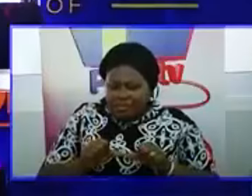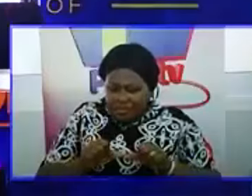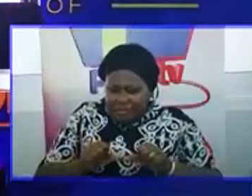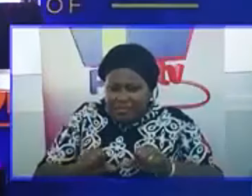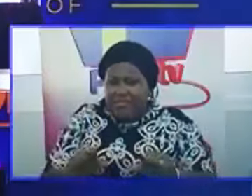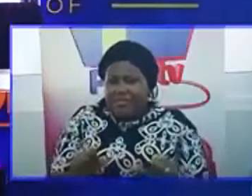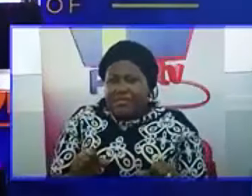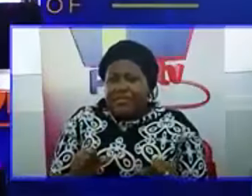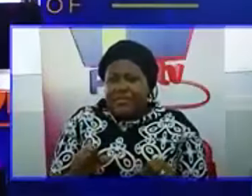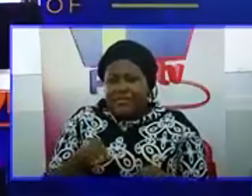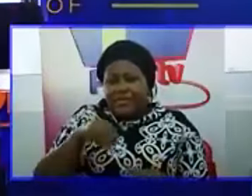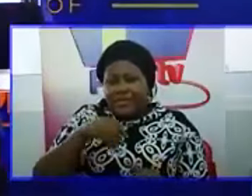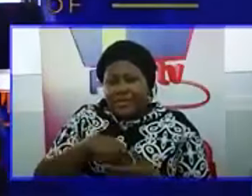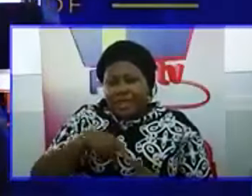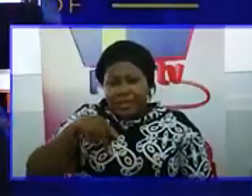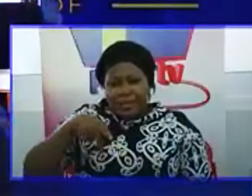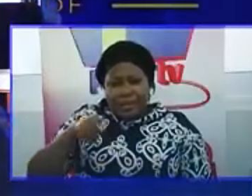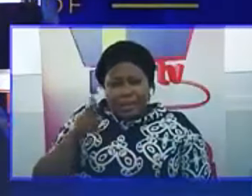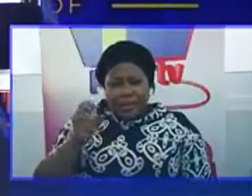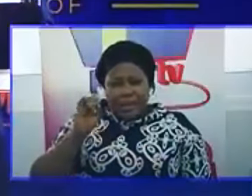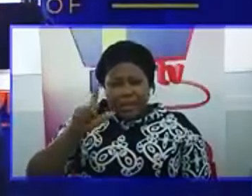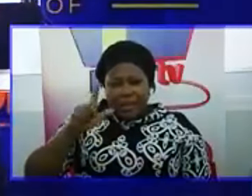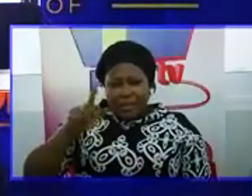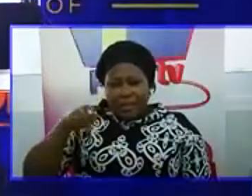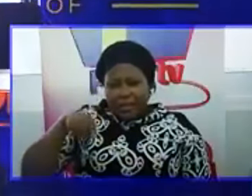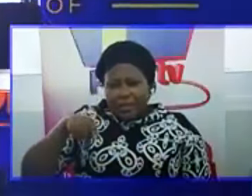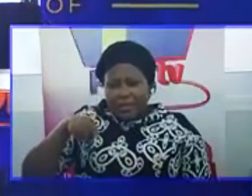In Philippians chapter 4,